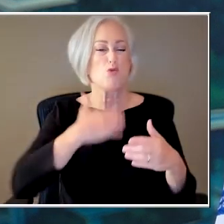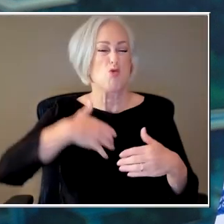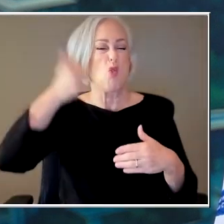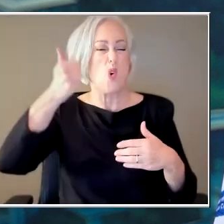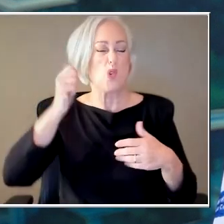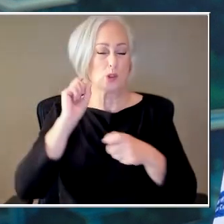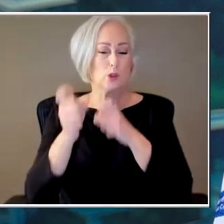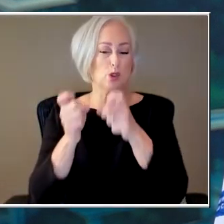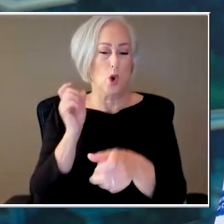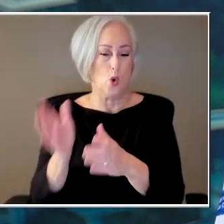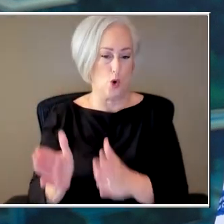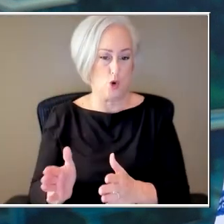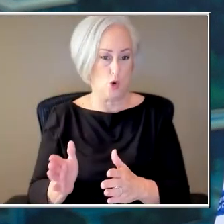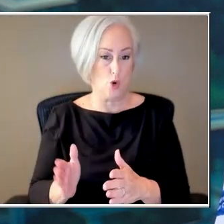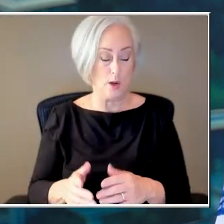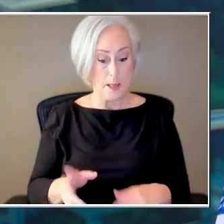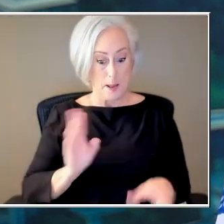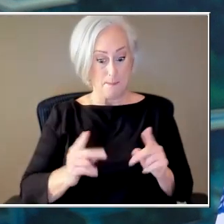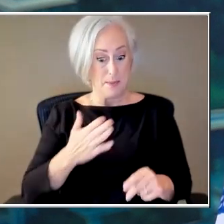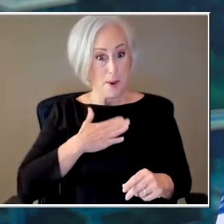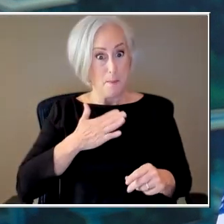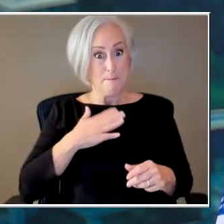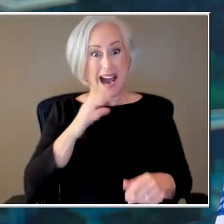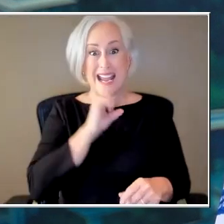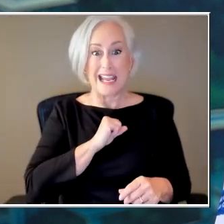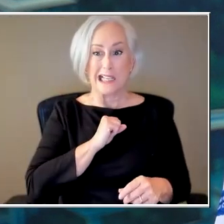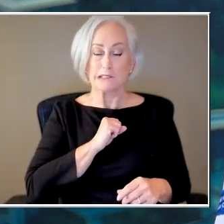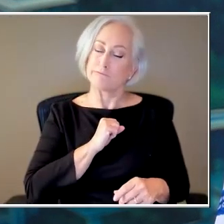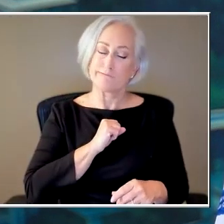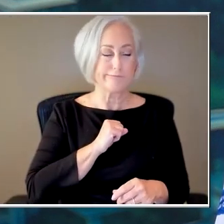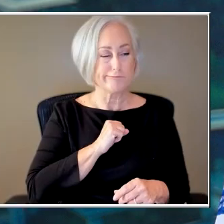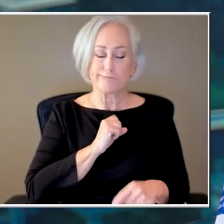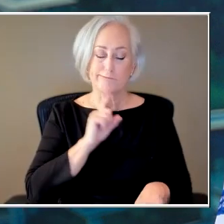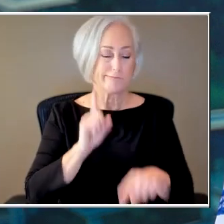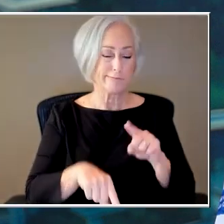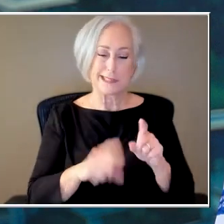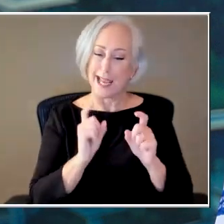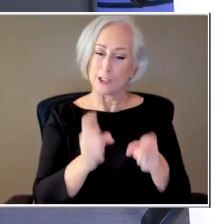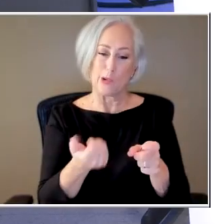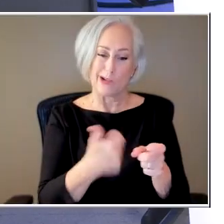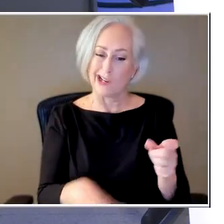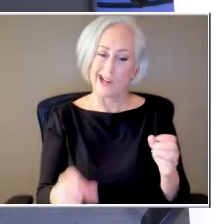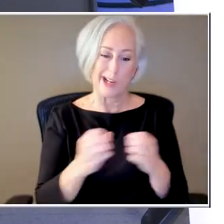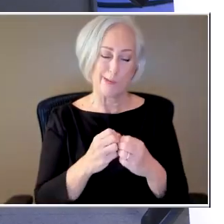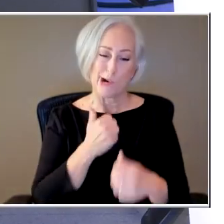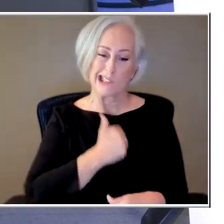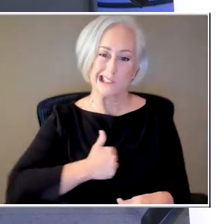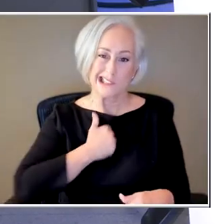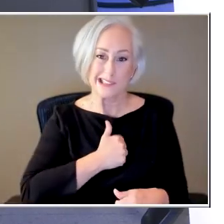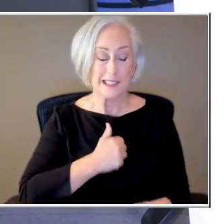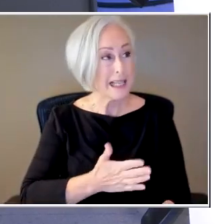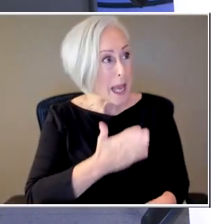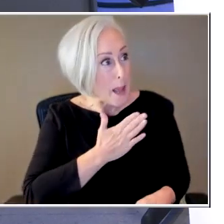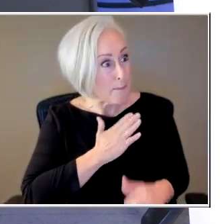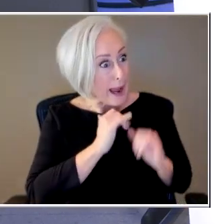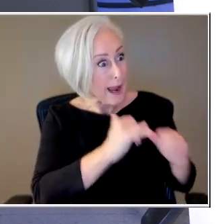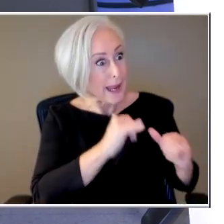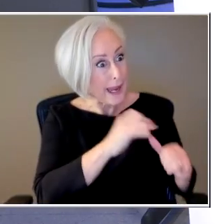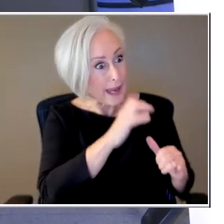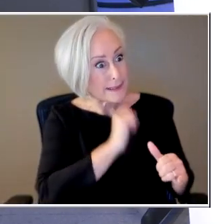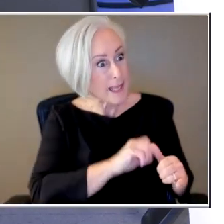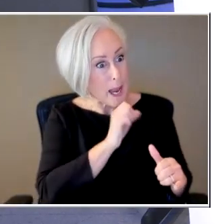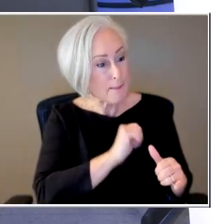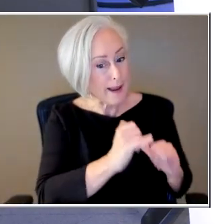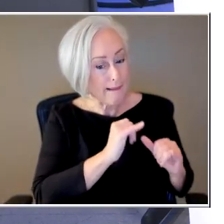a matter of fact, people my age aren't even allowed to stand in line to be a donor. Nor am I. People my age can't do it either, Dr. McGurk. Okay,